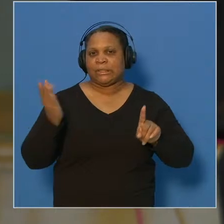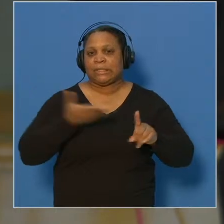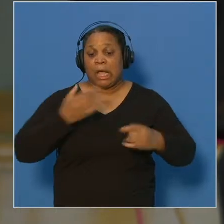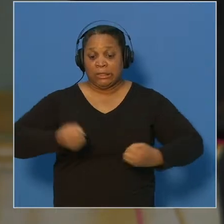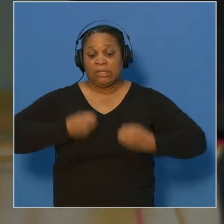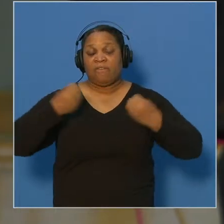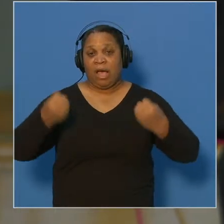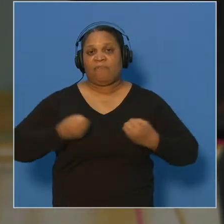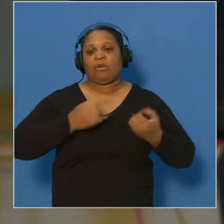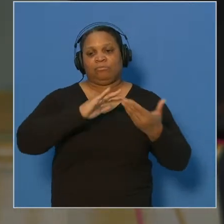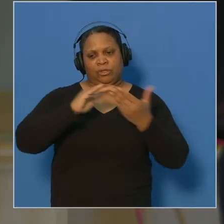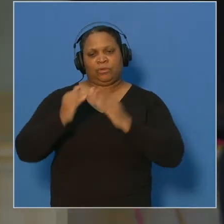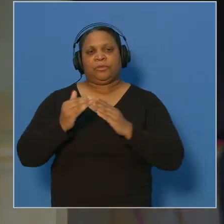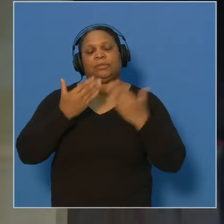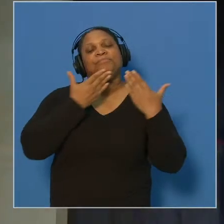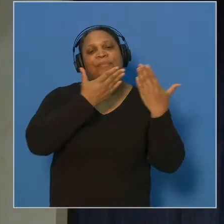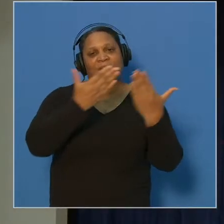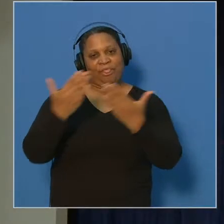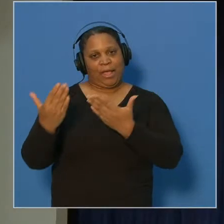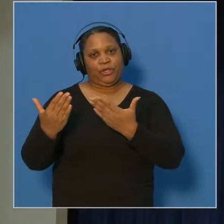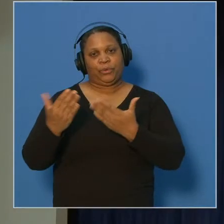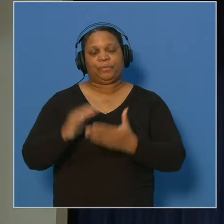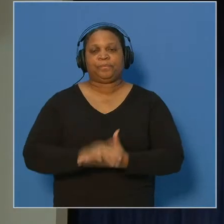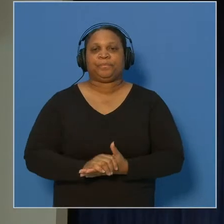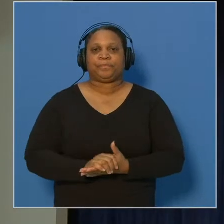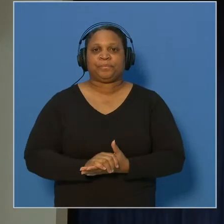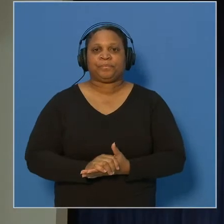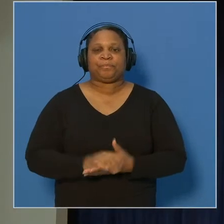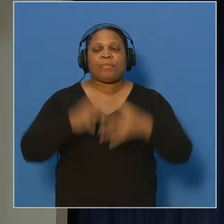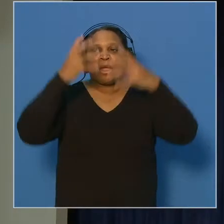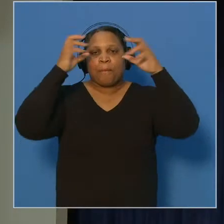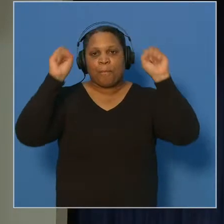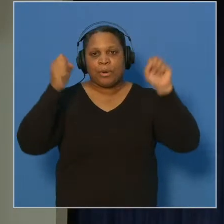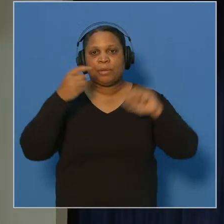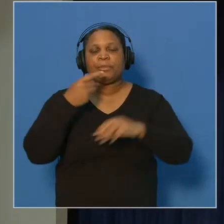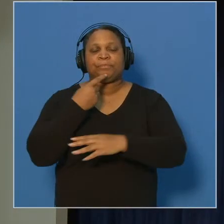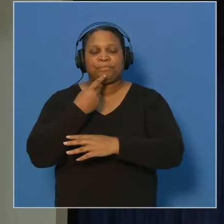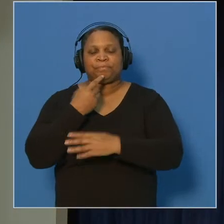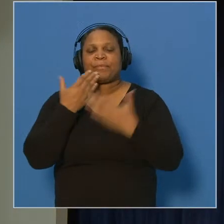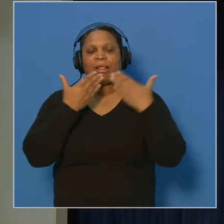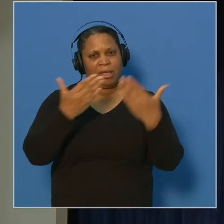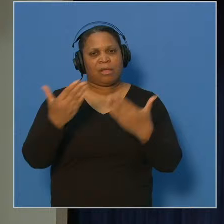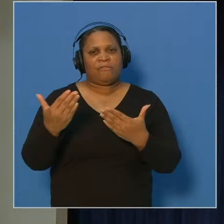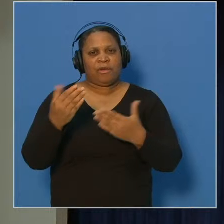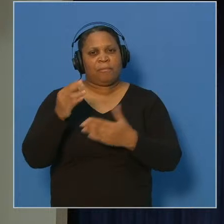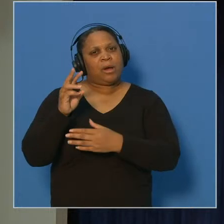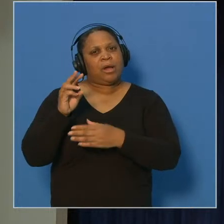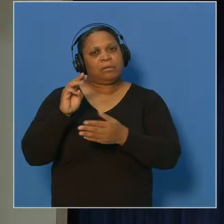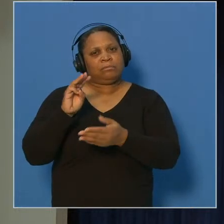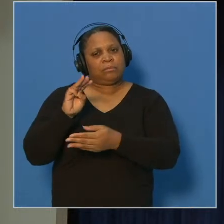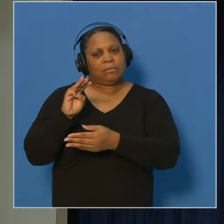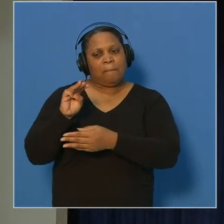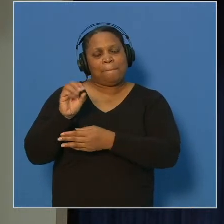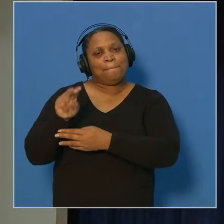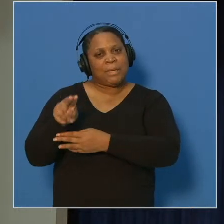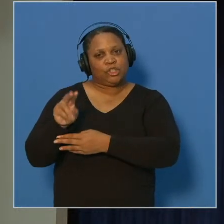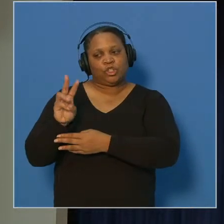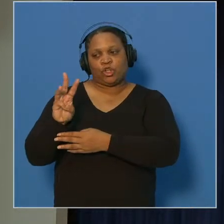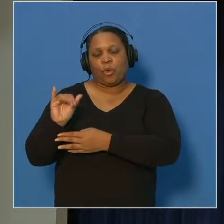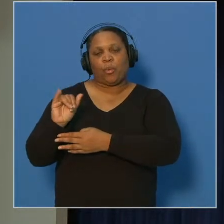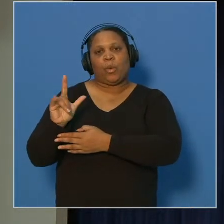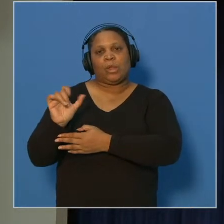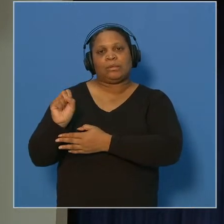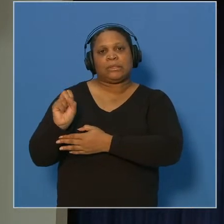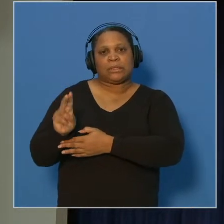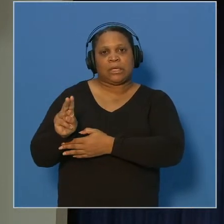survival as a community. Thank you. Thank you very much, Minister Will. Over the course